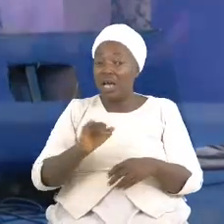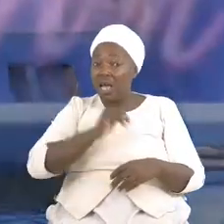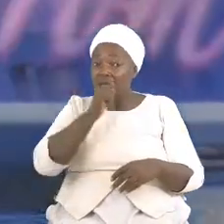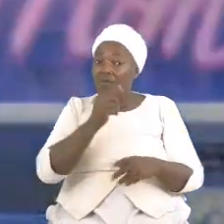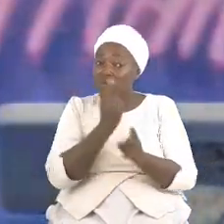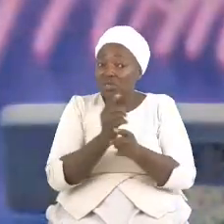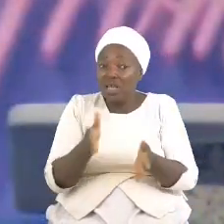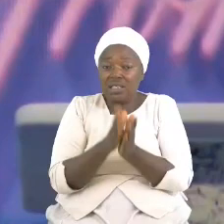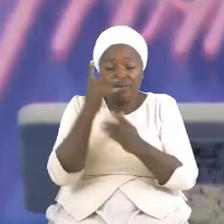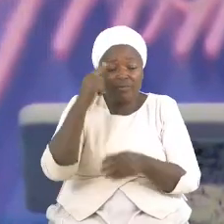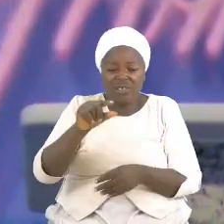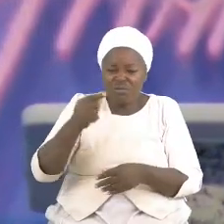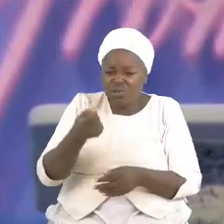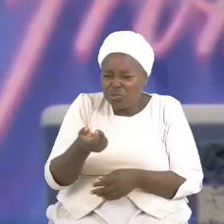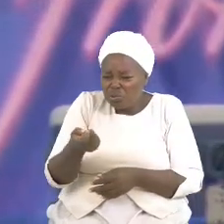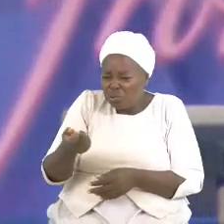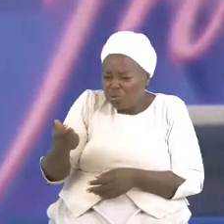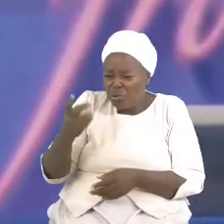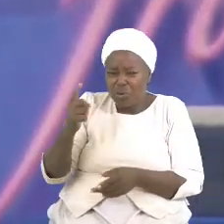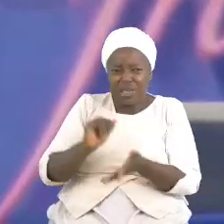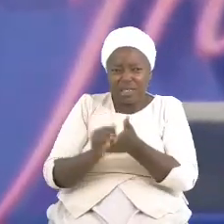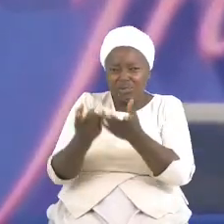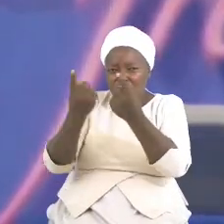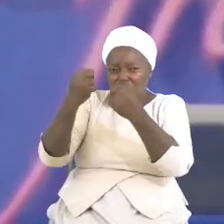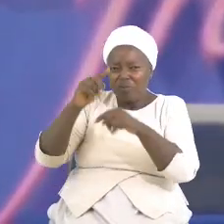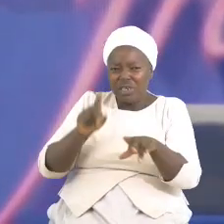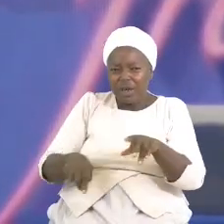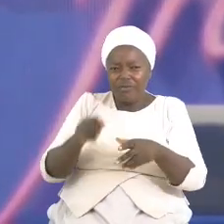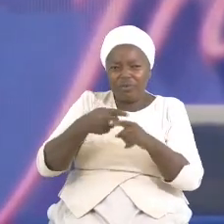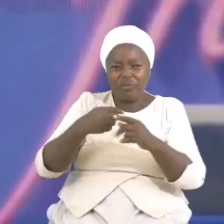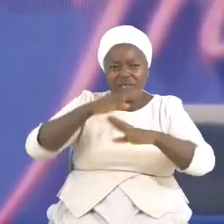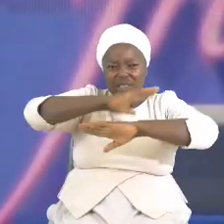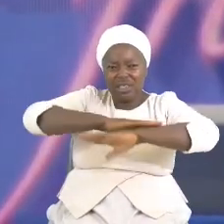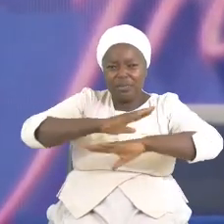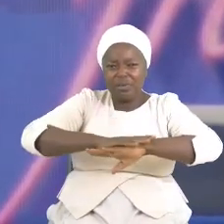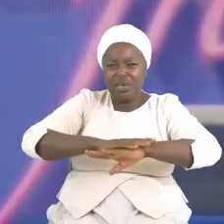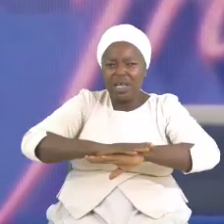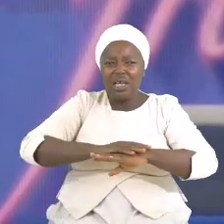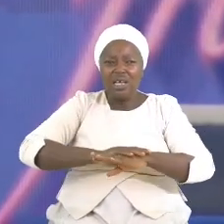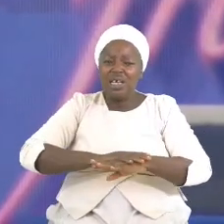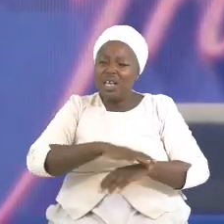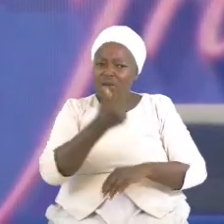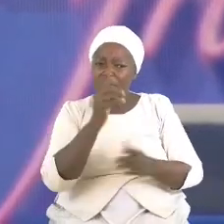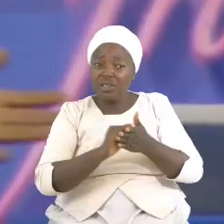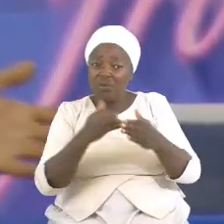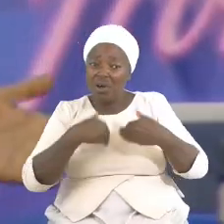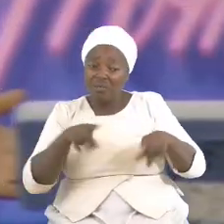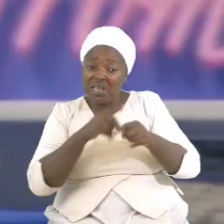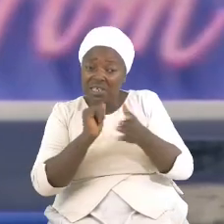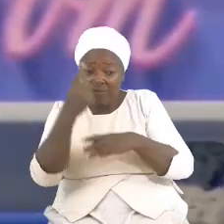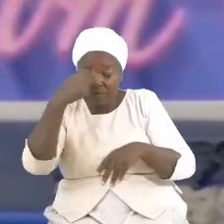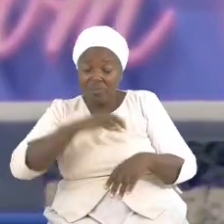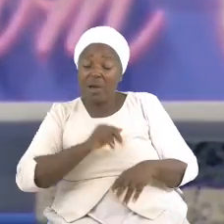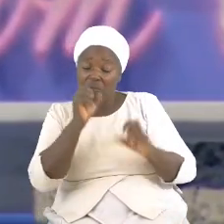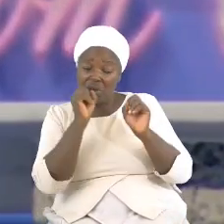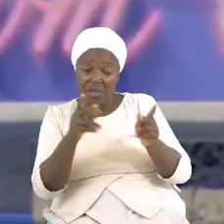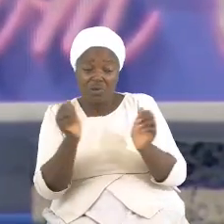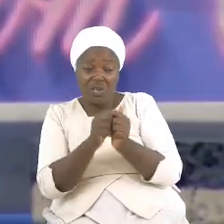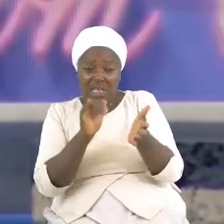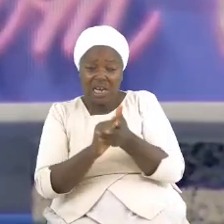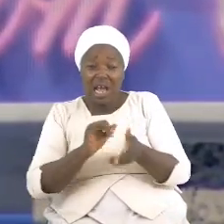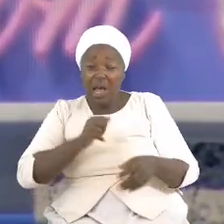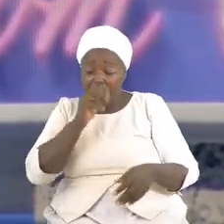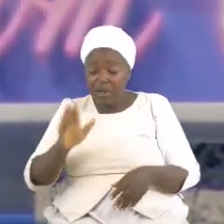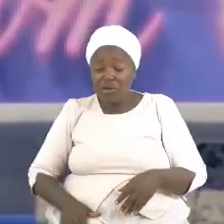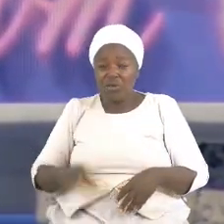crumbs left? Any left over? I'm all right with that. I'm a dog, and I can just pick the one